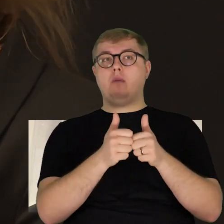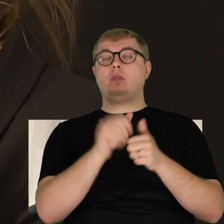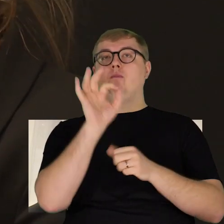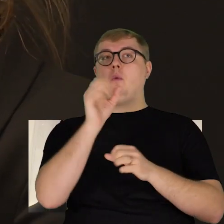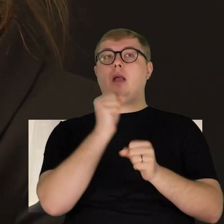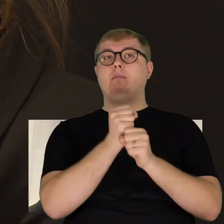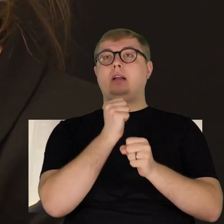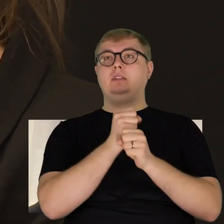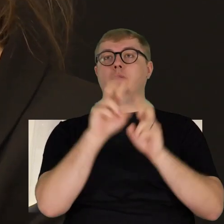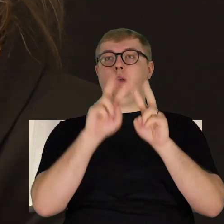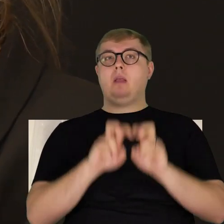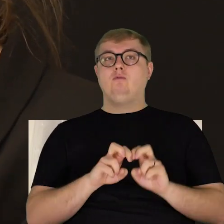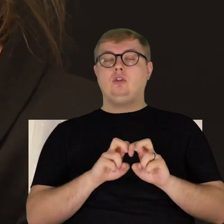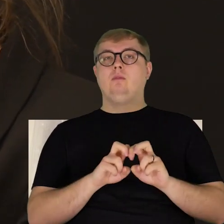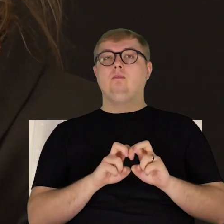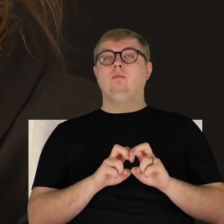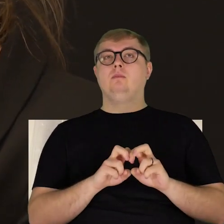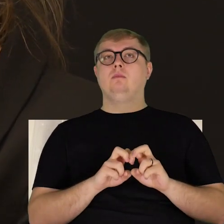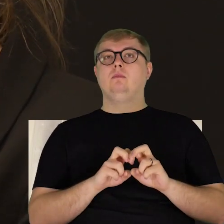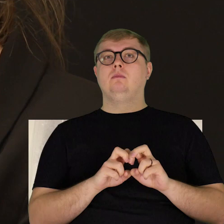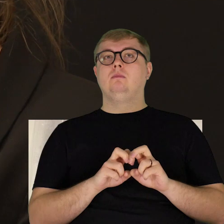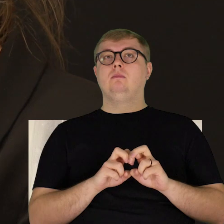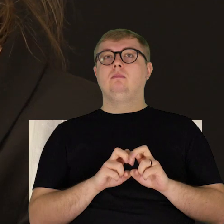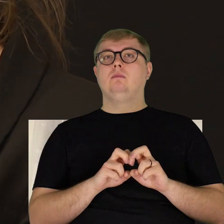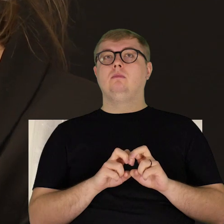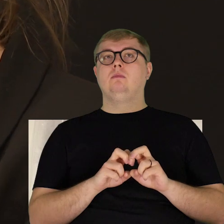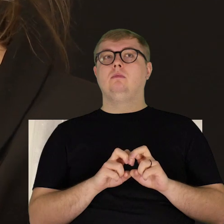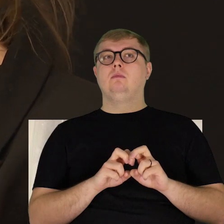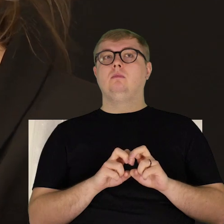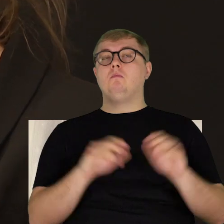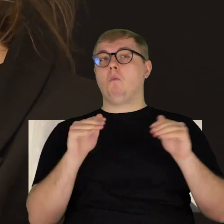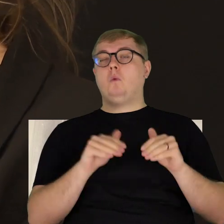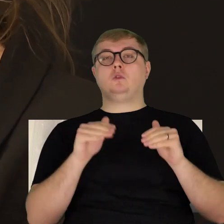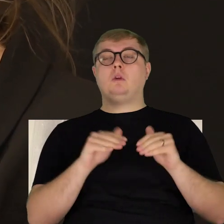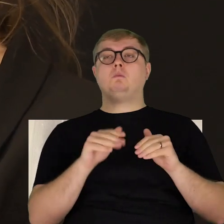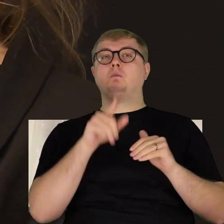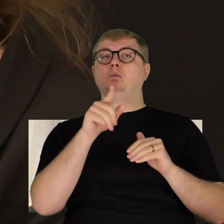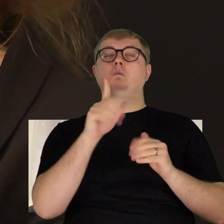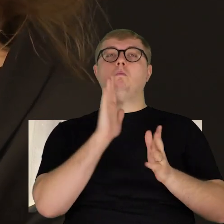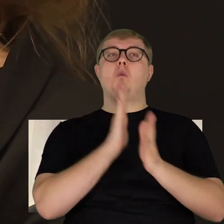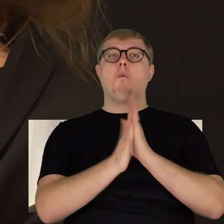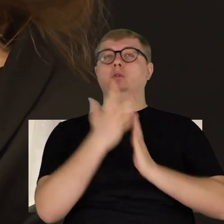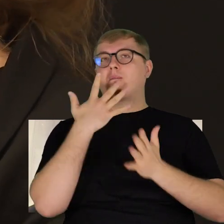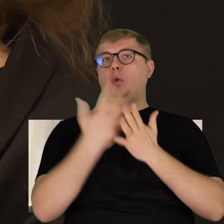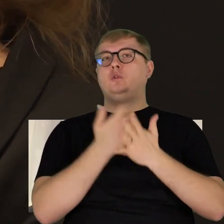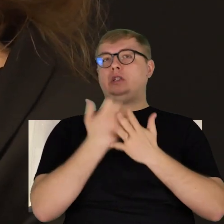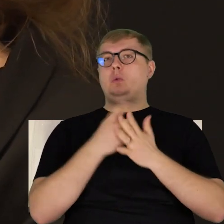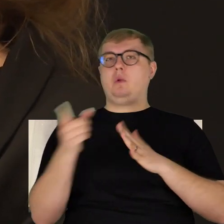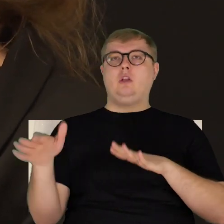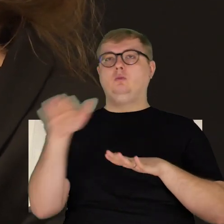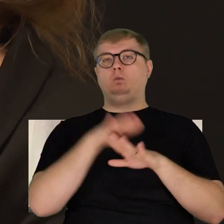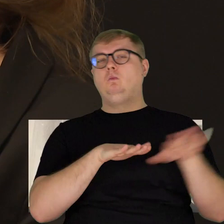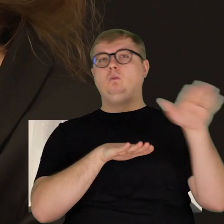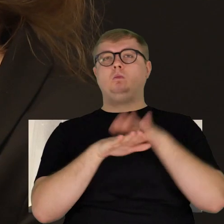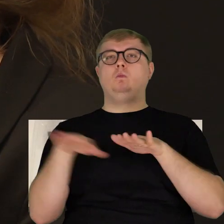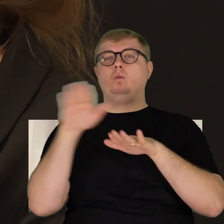research, as maybe another layer of, within the hybrid mapping methodology?